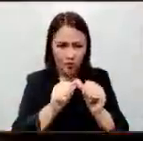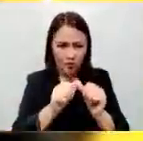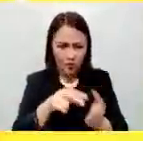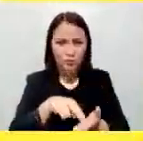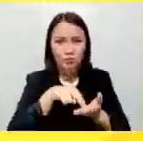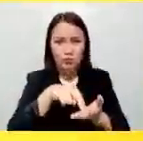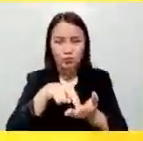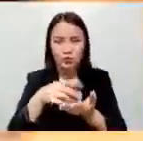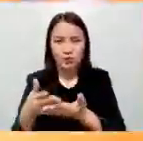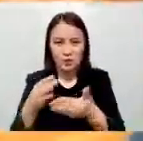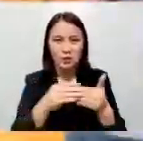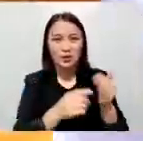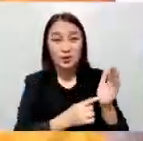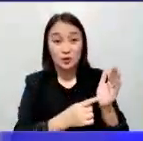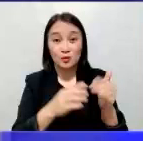leadership in that sense.